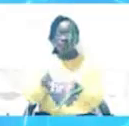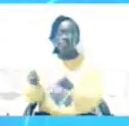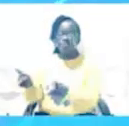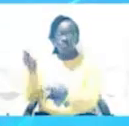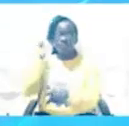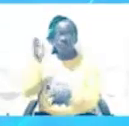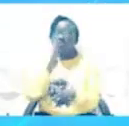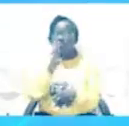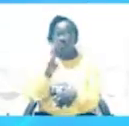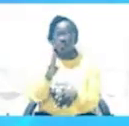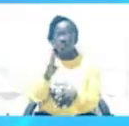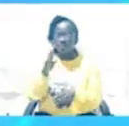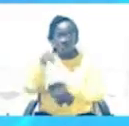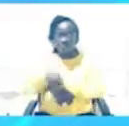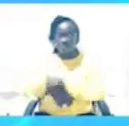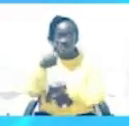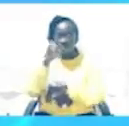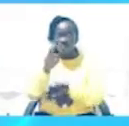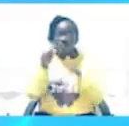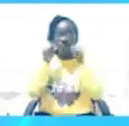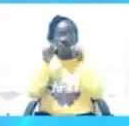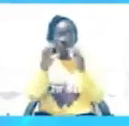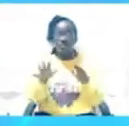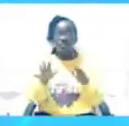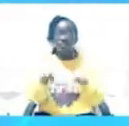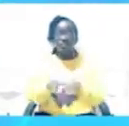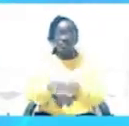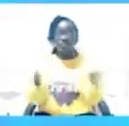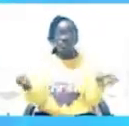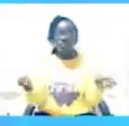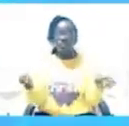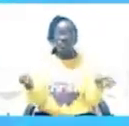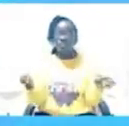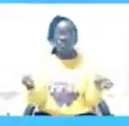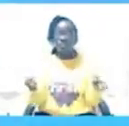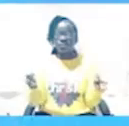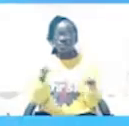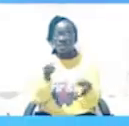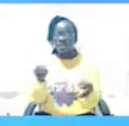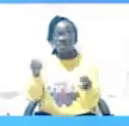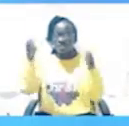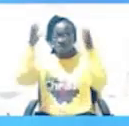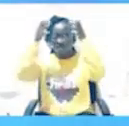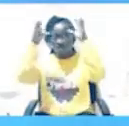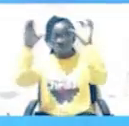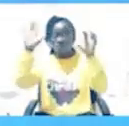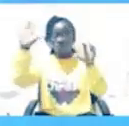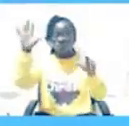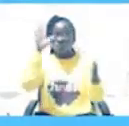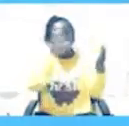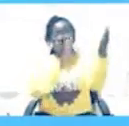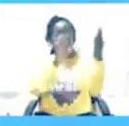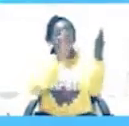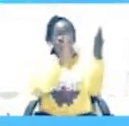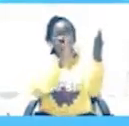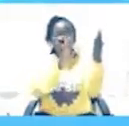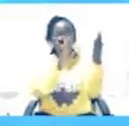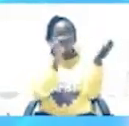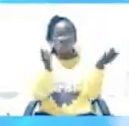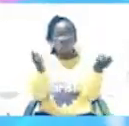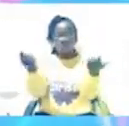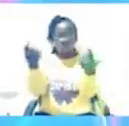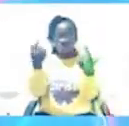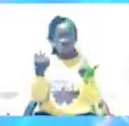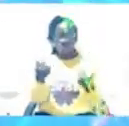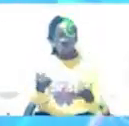Amen. Open forth and cause your presence to come down. Amen. Let the heavens be open